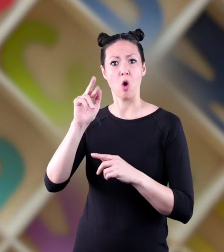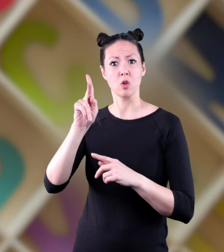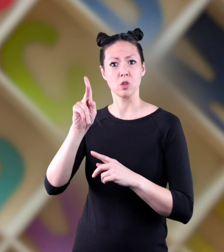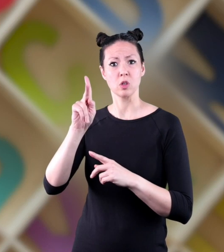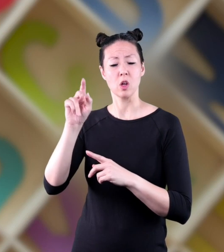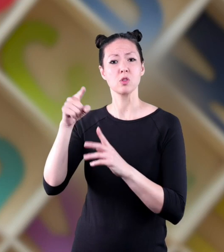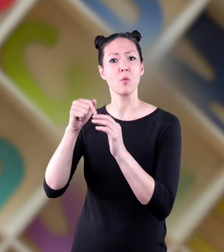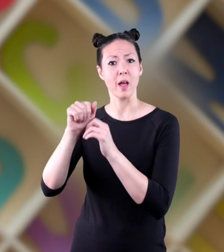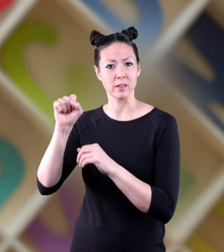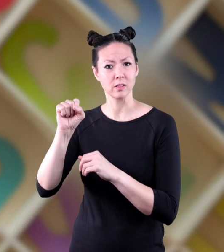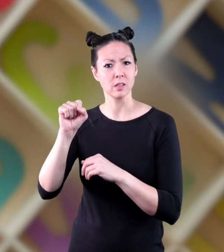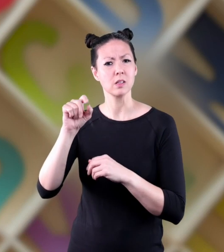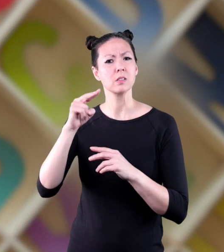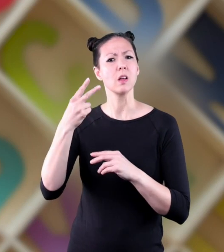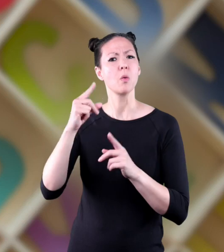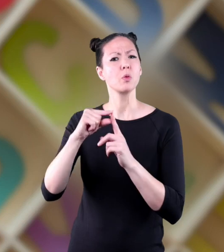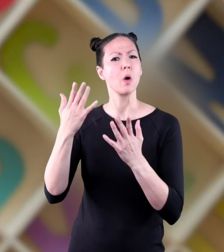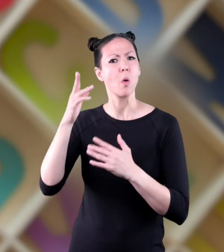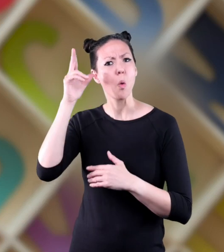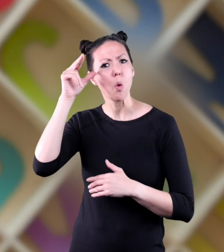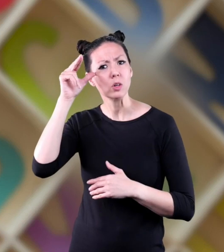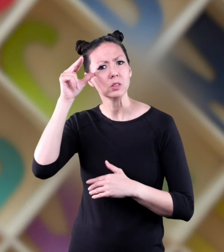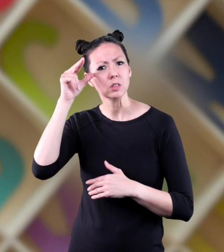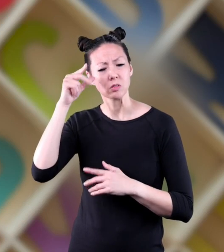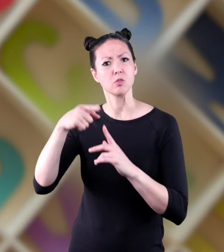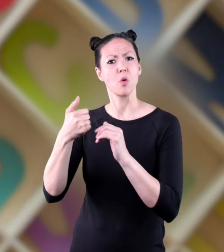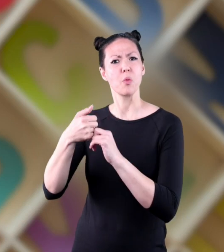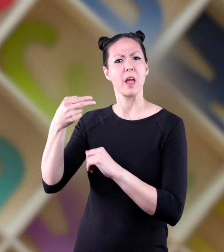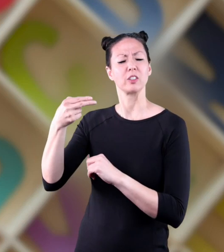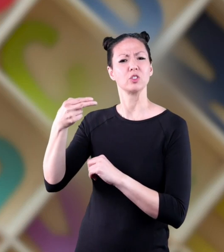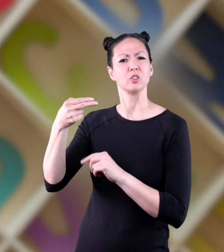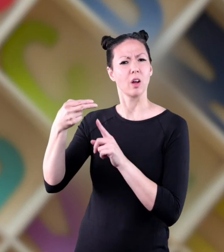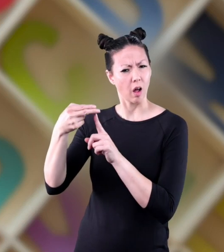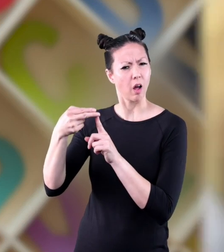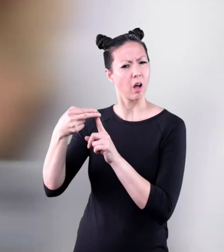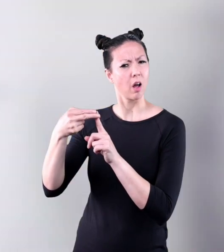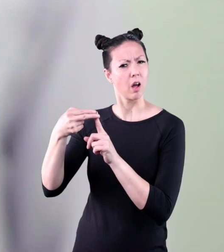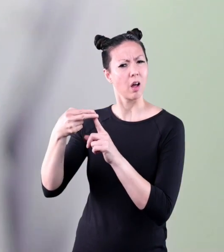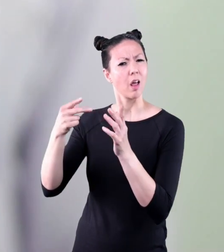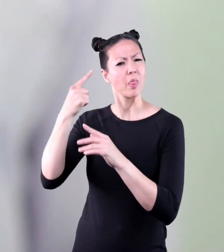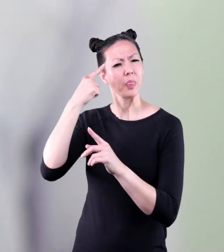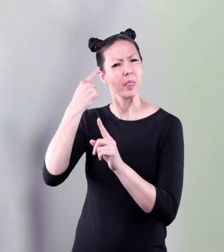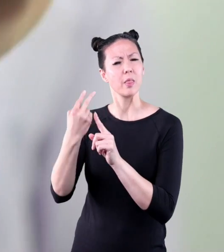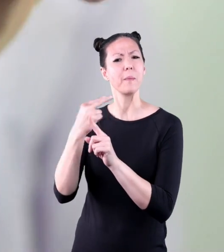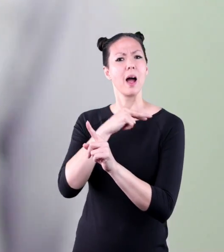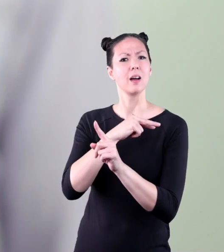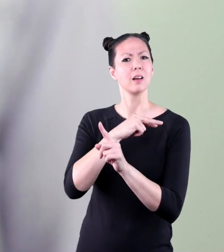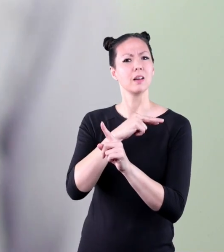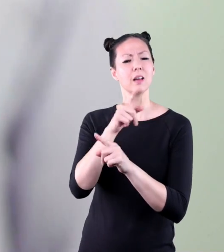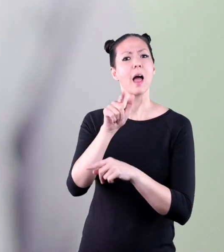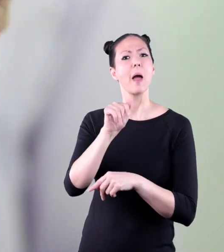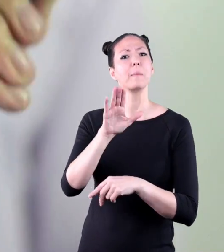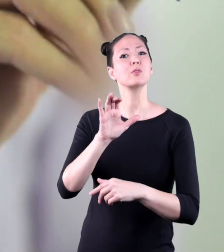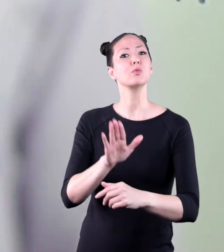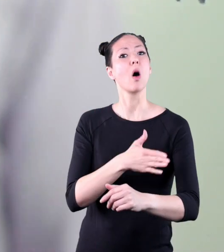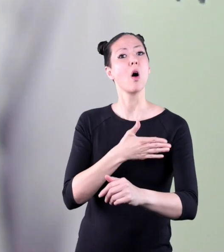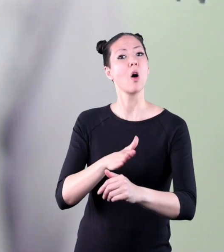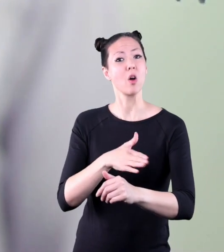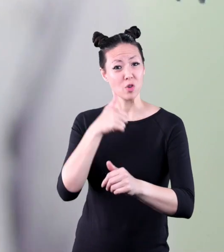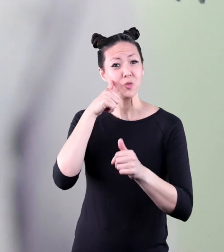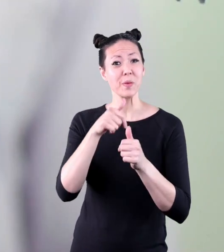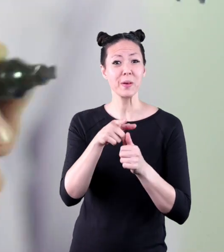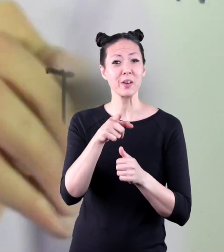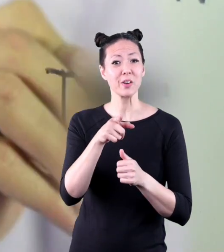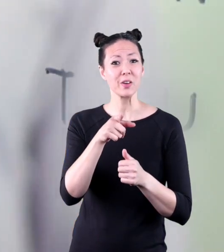S. How about the second word, horse? It starts with H. Think back to that alphabet song,